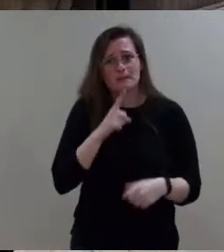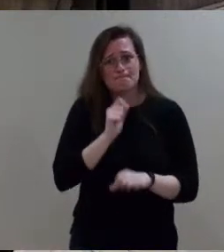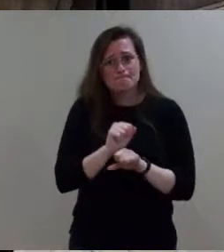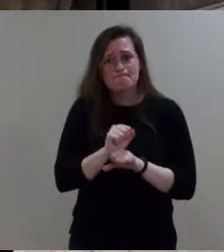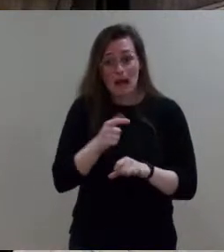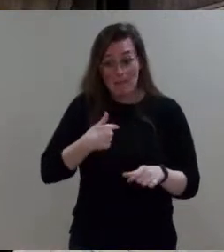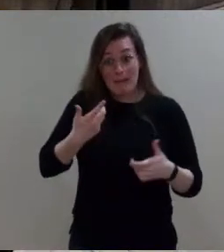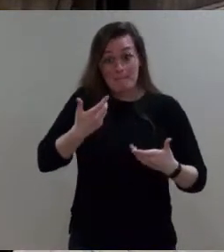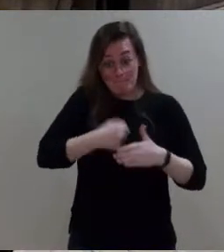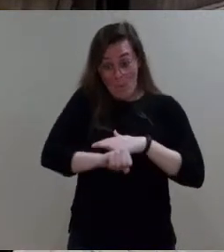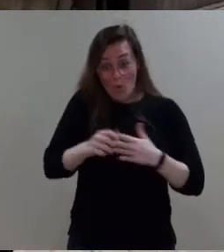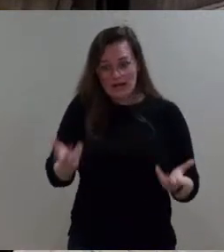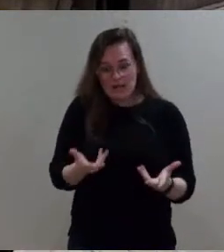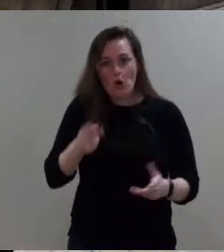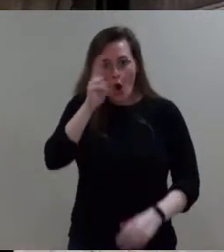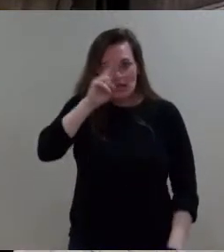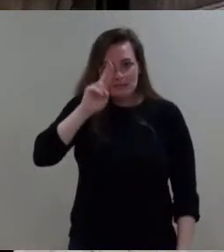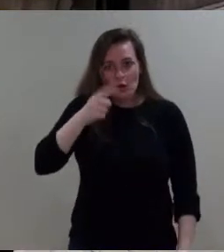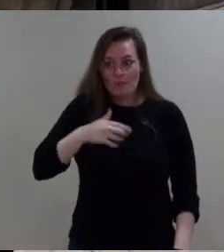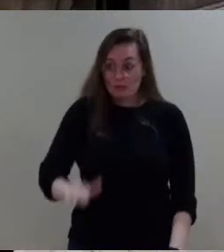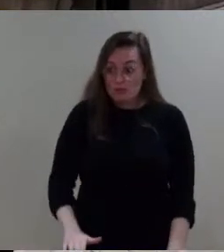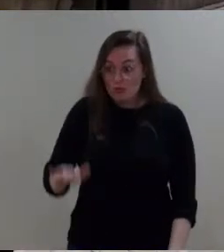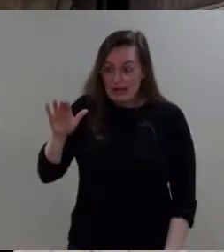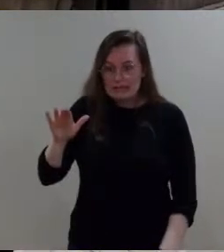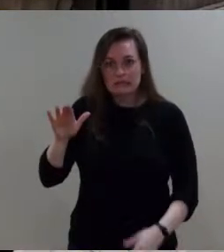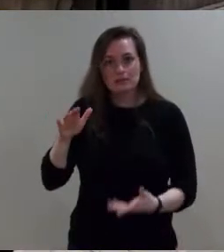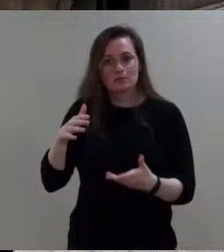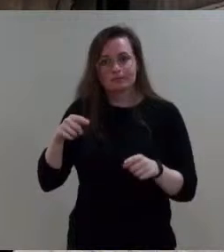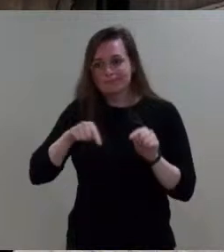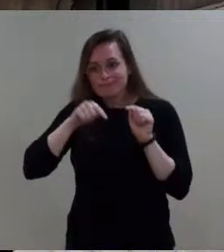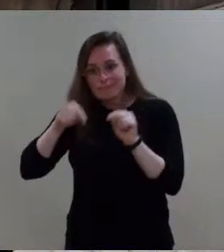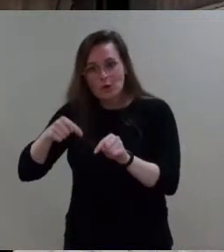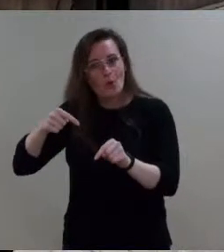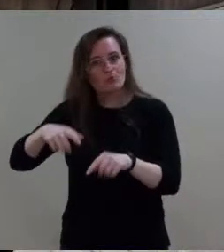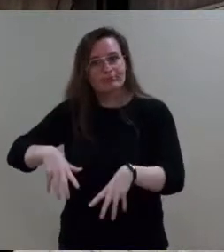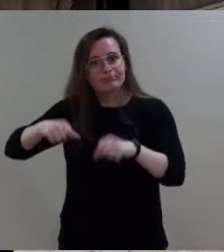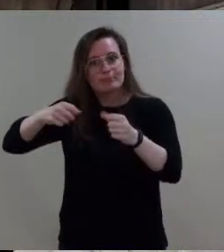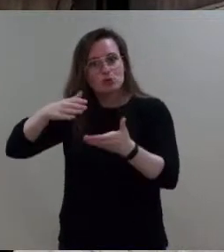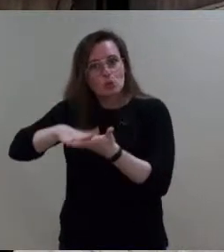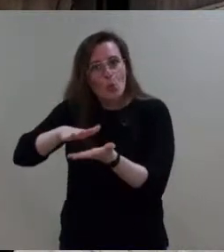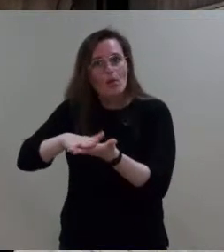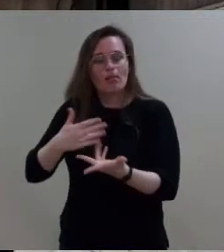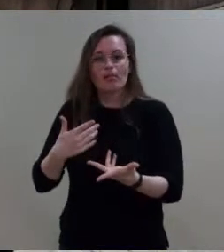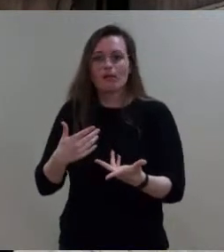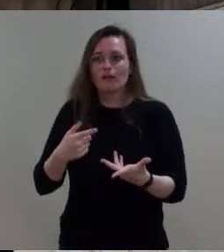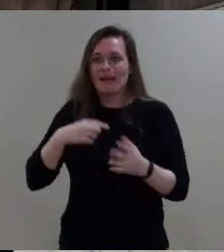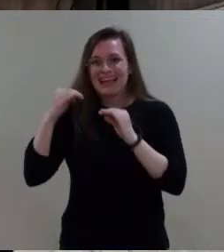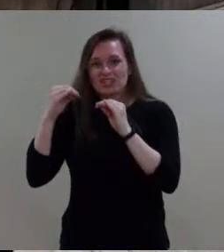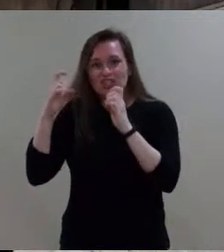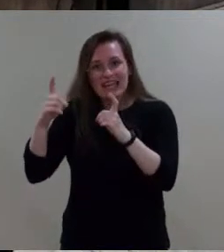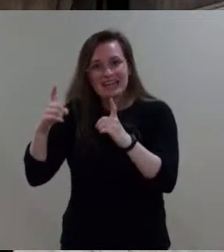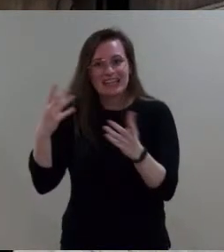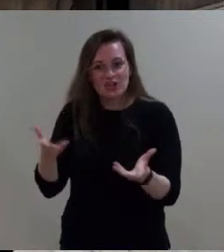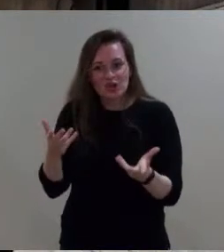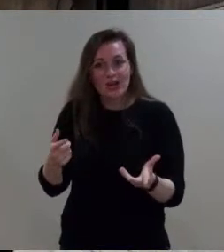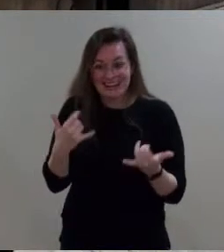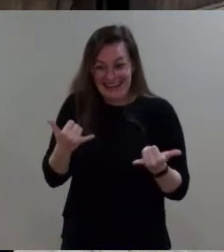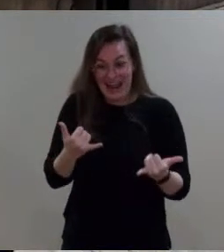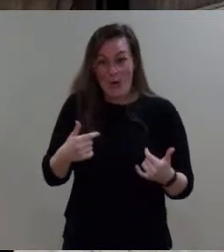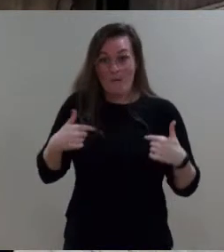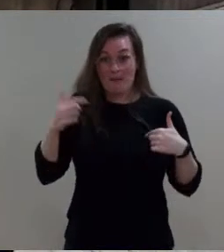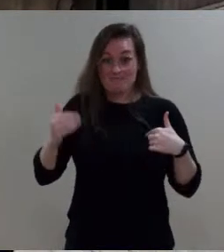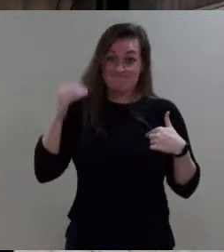was raised here. I was educated here. I'm now a senior here. And the last thing that I want to